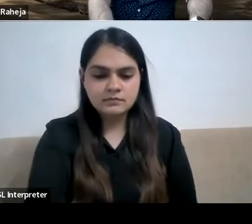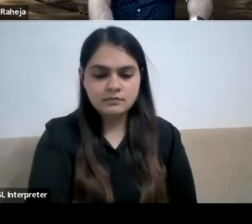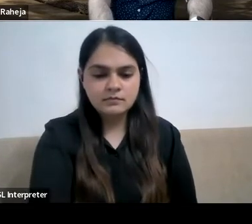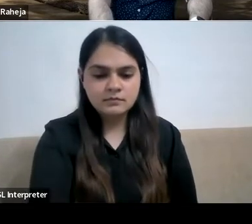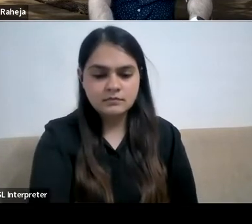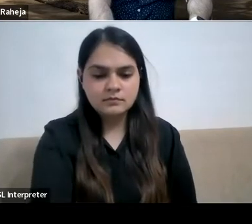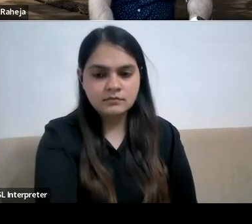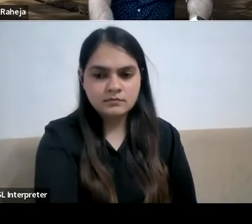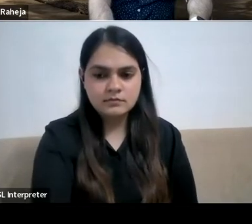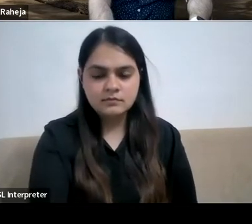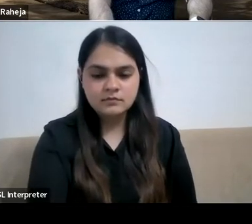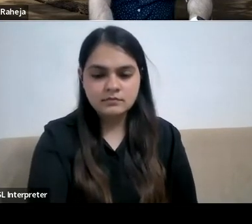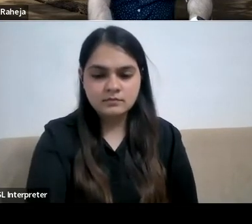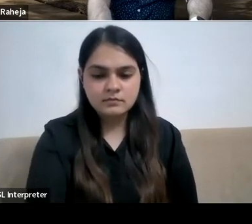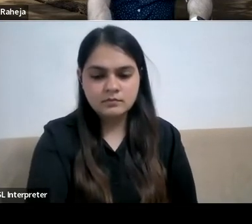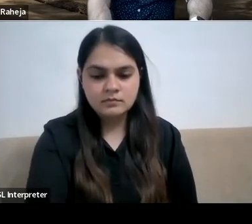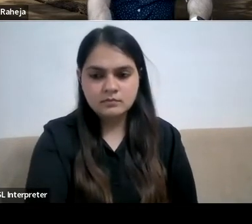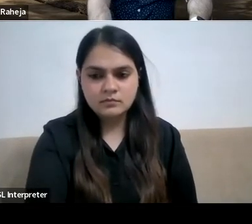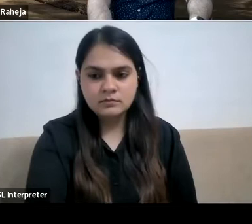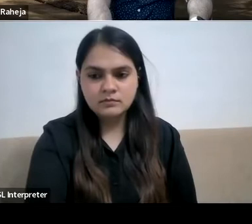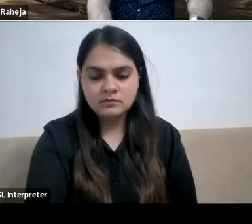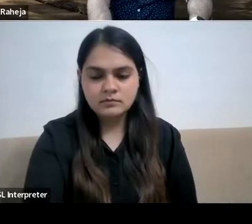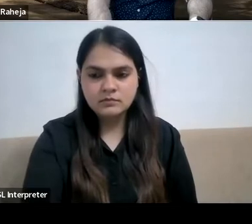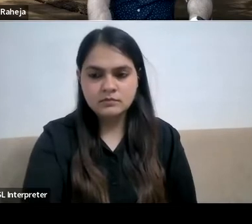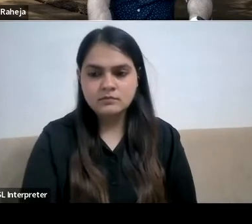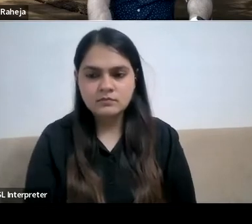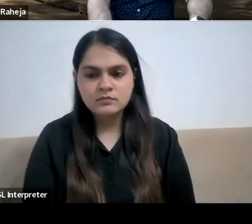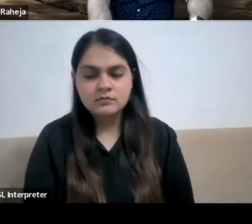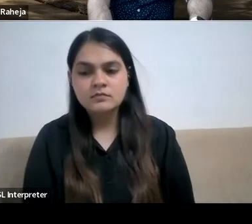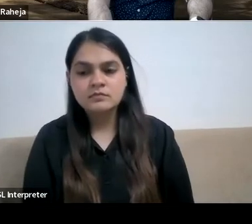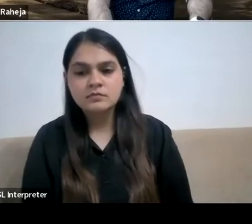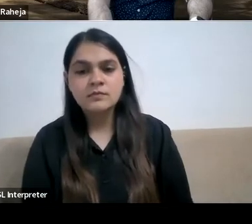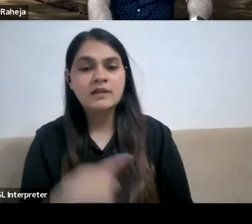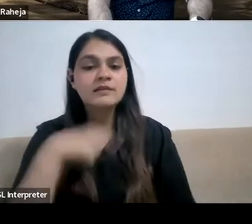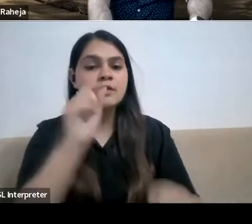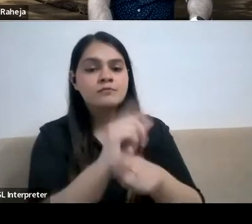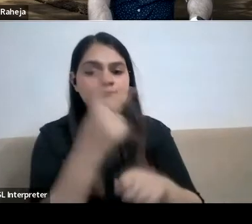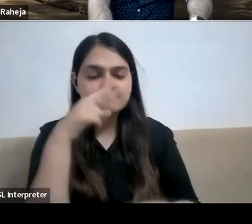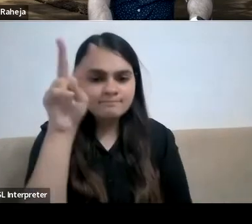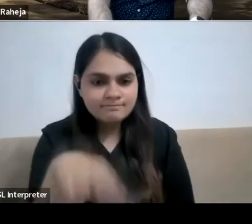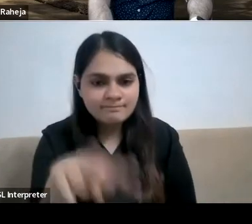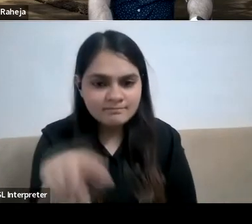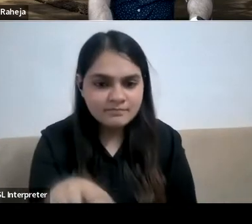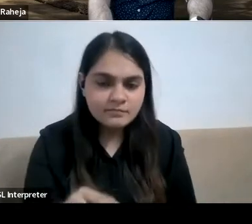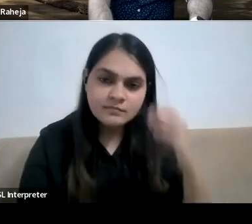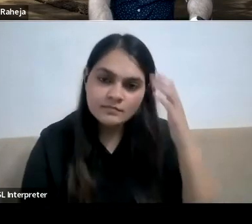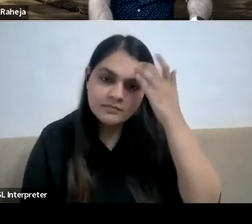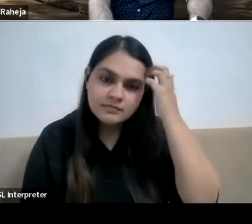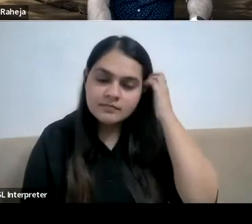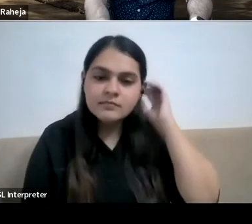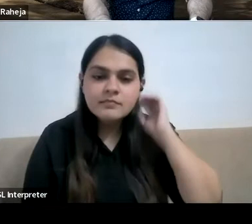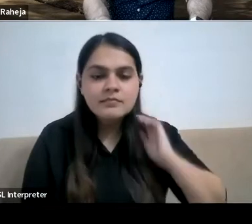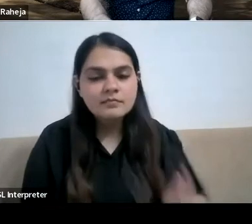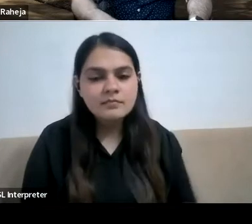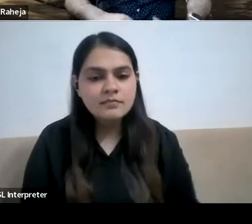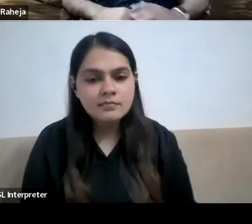Yeah. So yeah, this is something that we're actually working on, and coincidentally, you guys also,